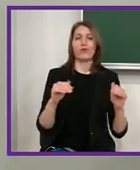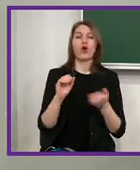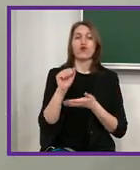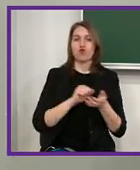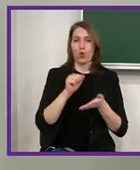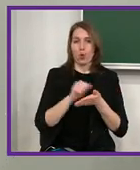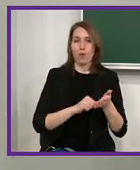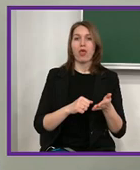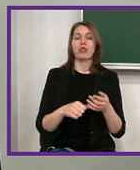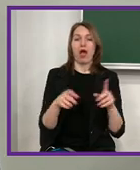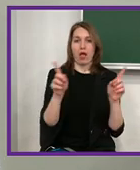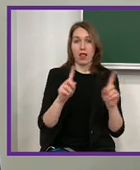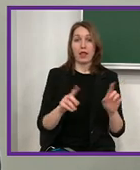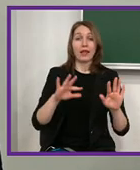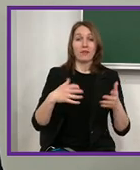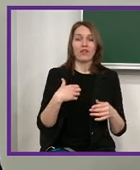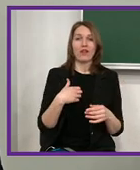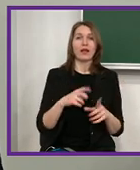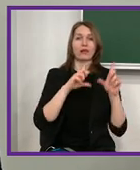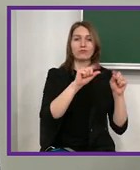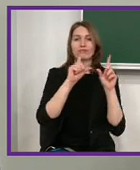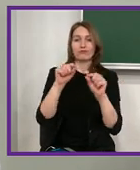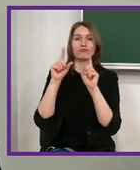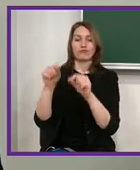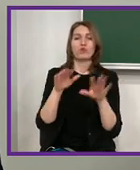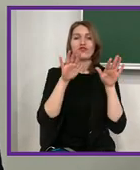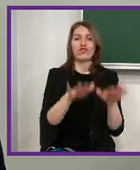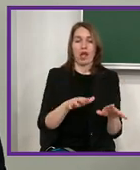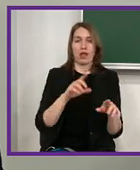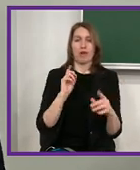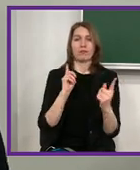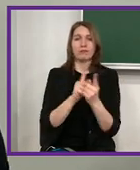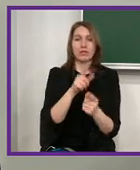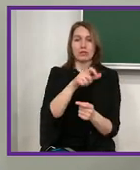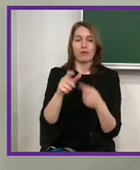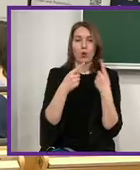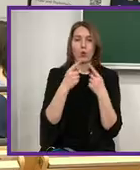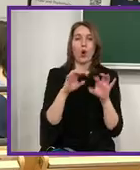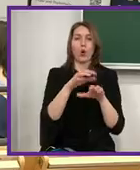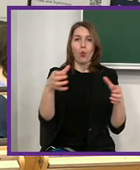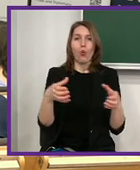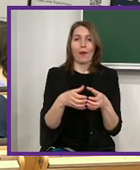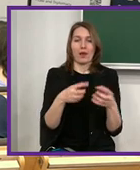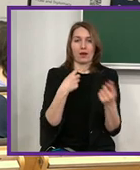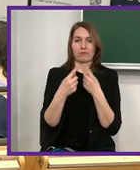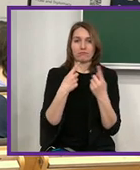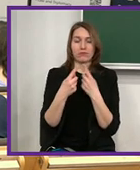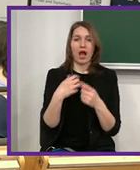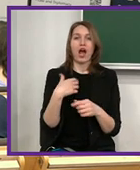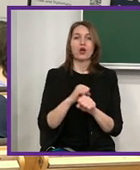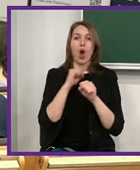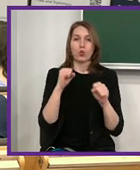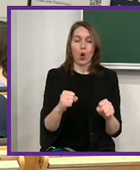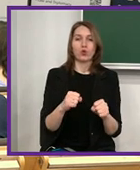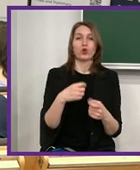the field, go into the sites, speak to workers, speak to communities who are affected, and ensure that you're speaking to them in a way that ensures that their voice can